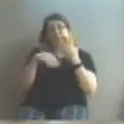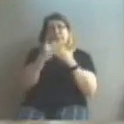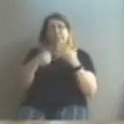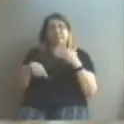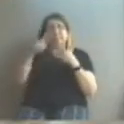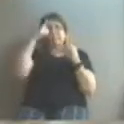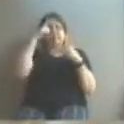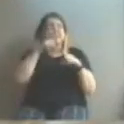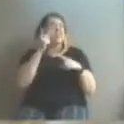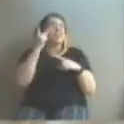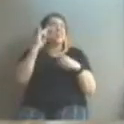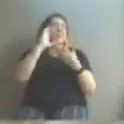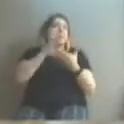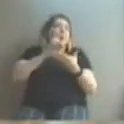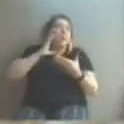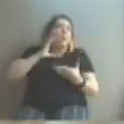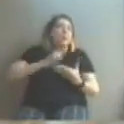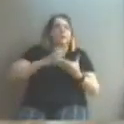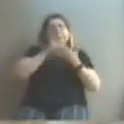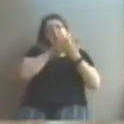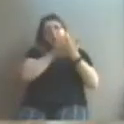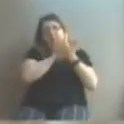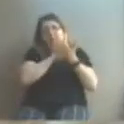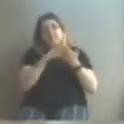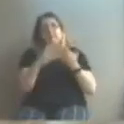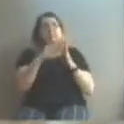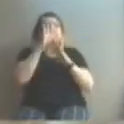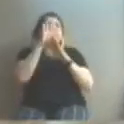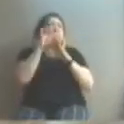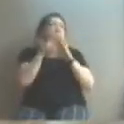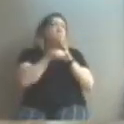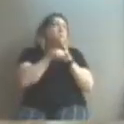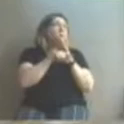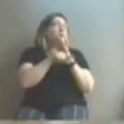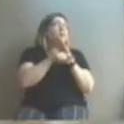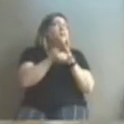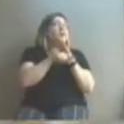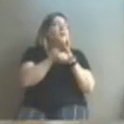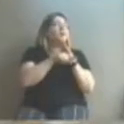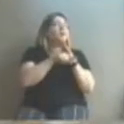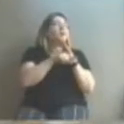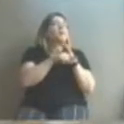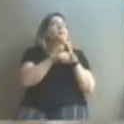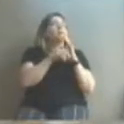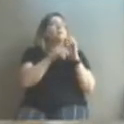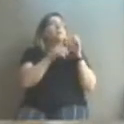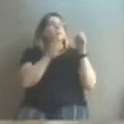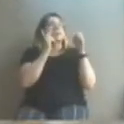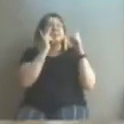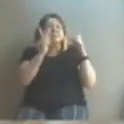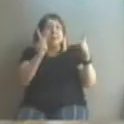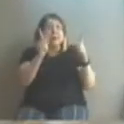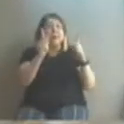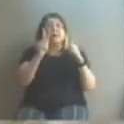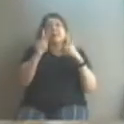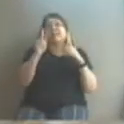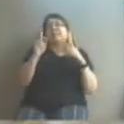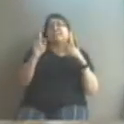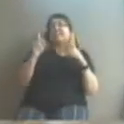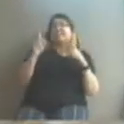you see all the graphics, the backdrop there, the sign behind you, the sign out front, materials production